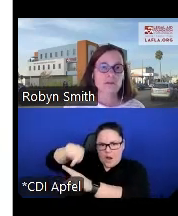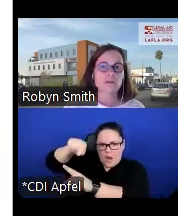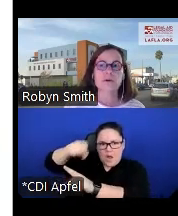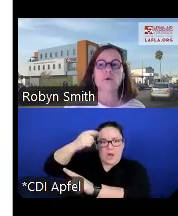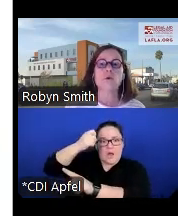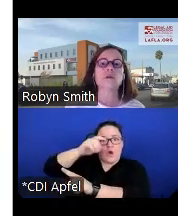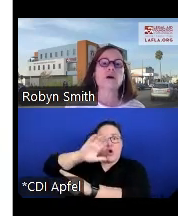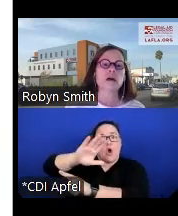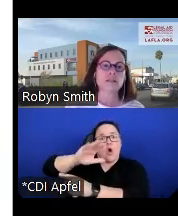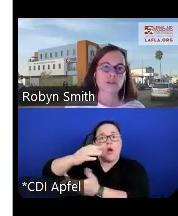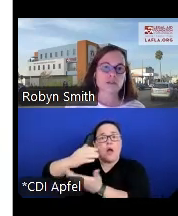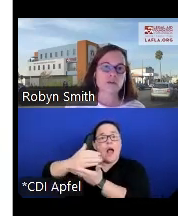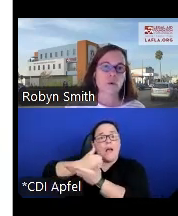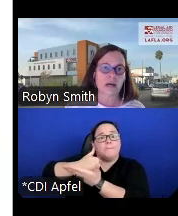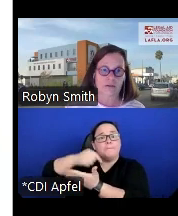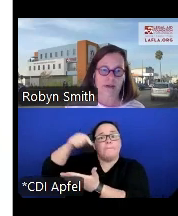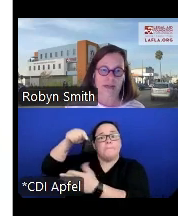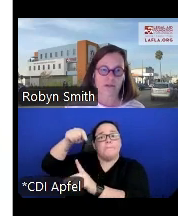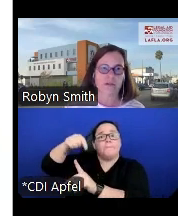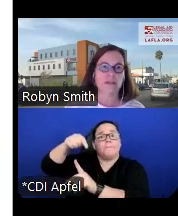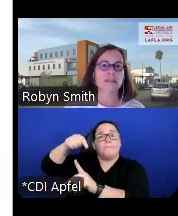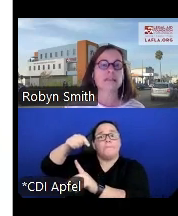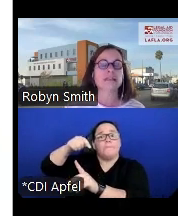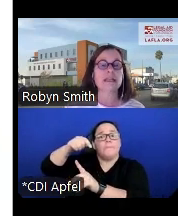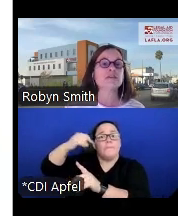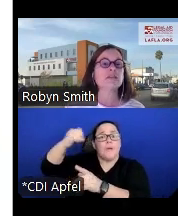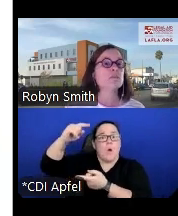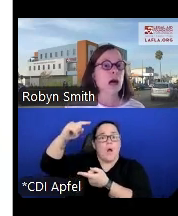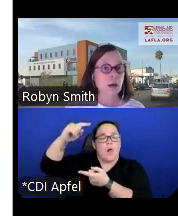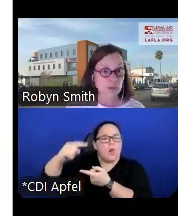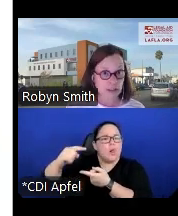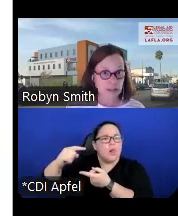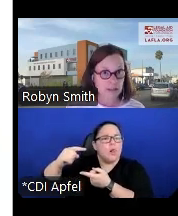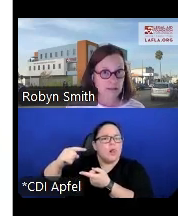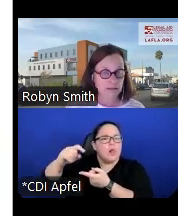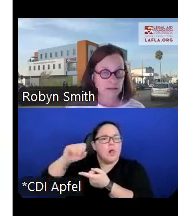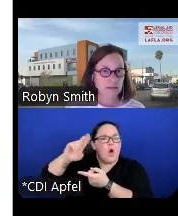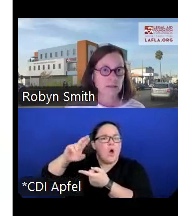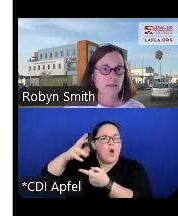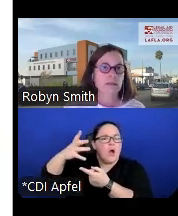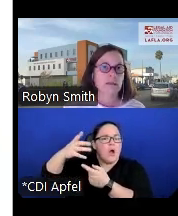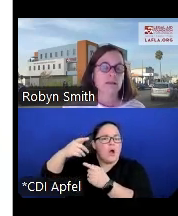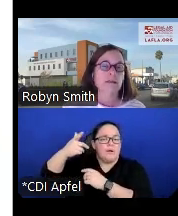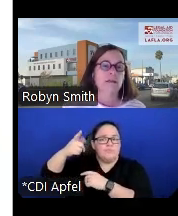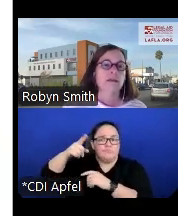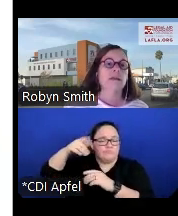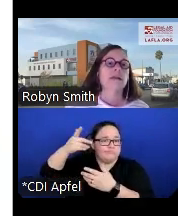reduced or lost due to the wildfire, still have some options,